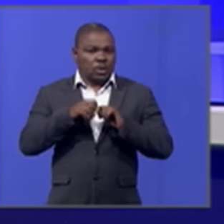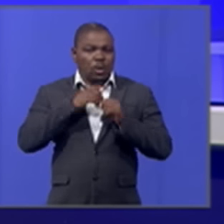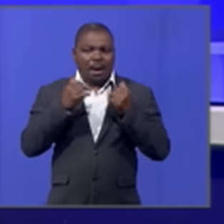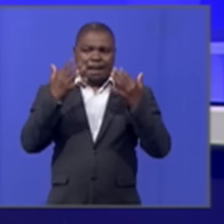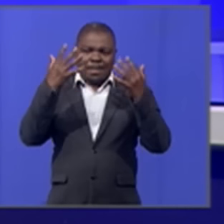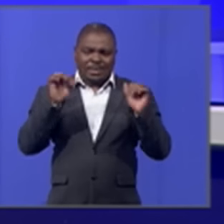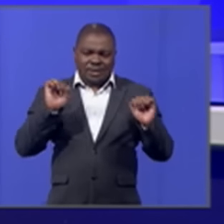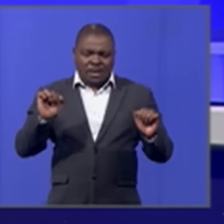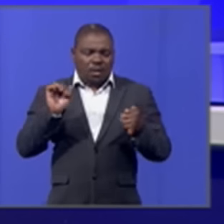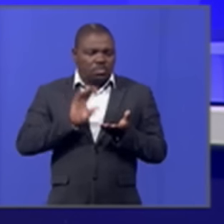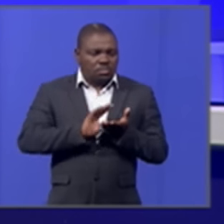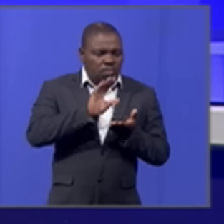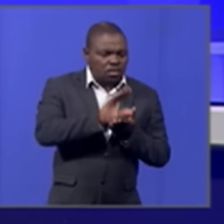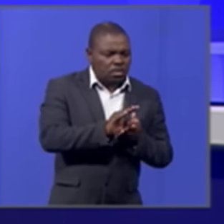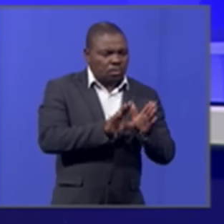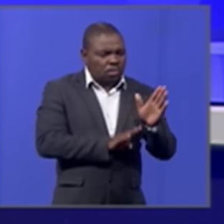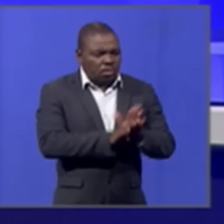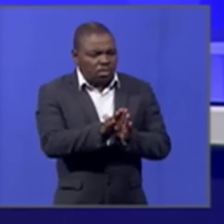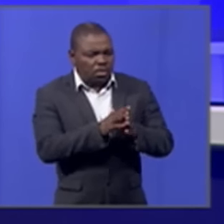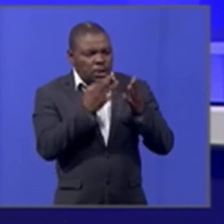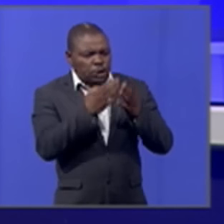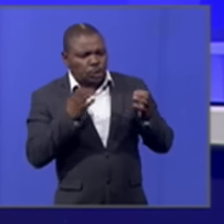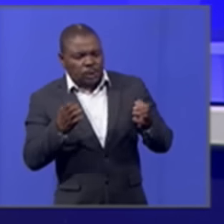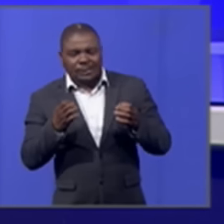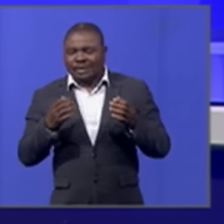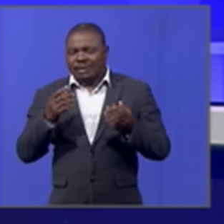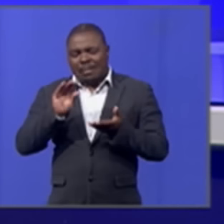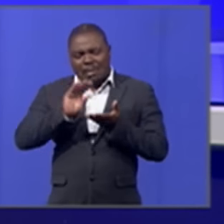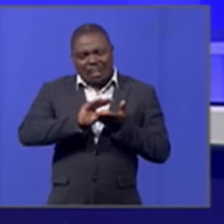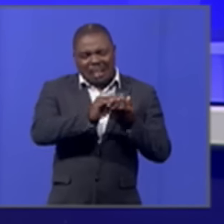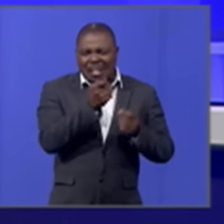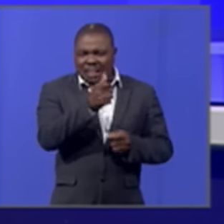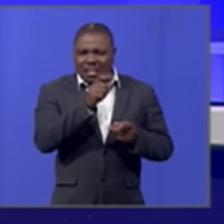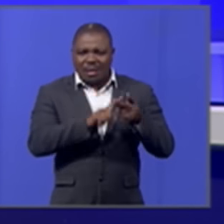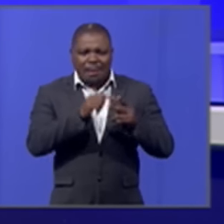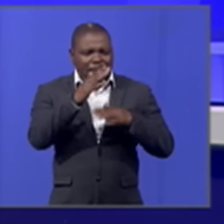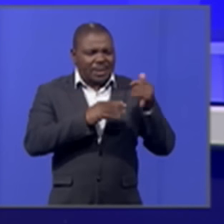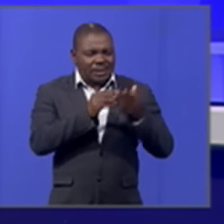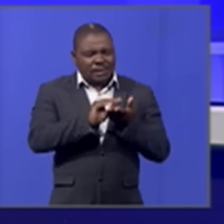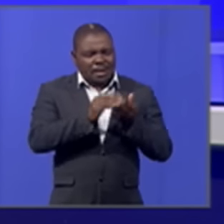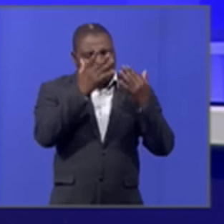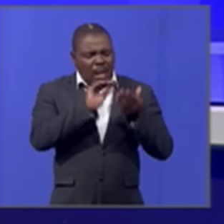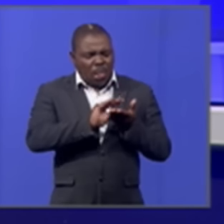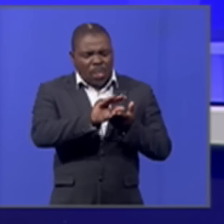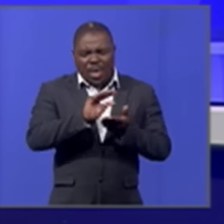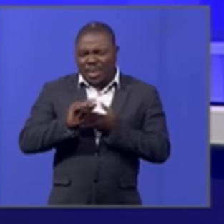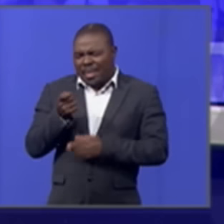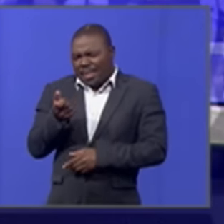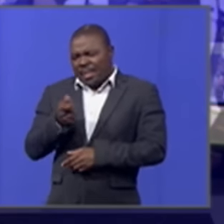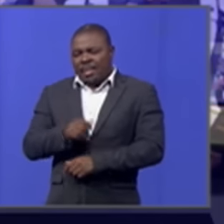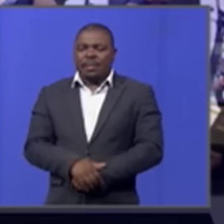tse di kwa tlase thata tsa tlhabololo ya mafaratlhatlha kago le tlhokomelo mo nageng yotlhe.